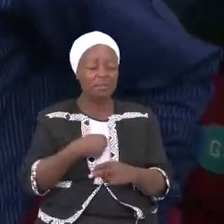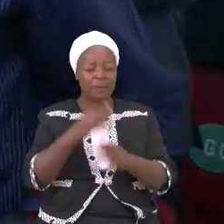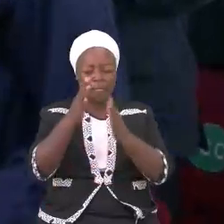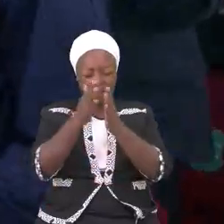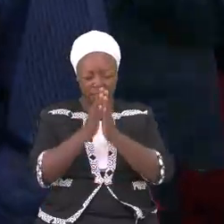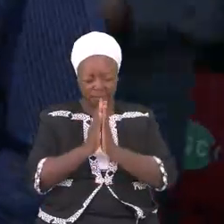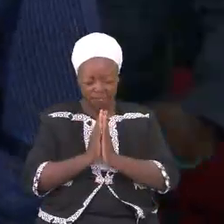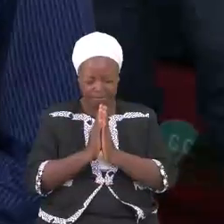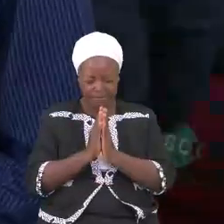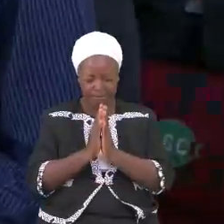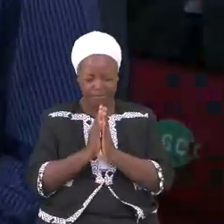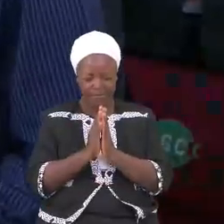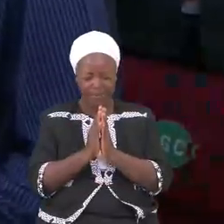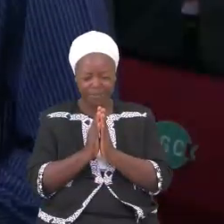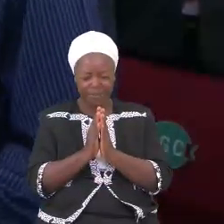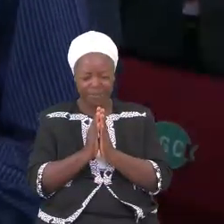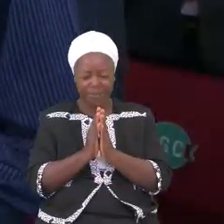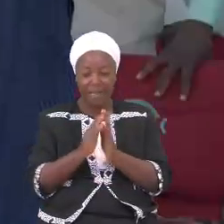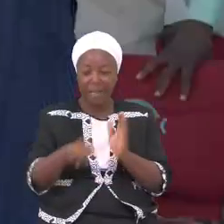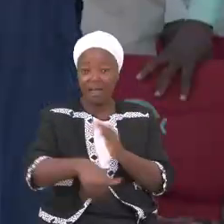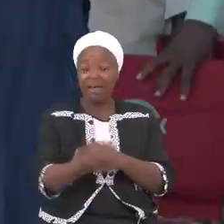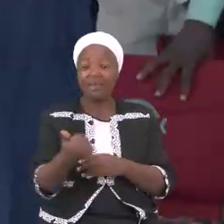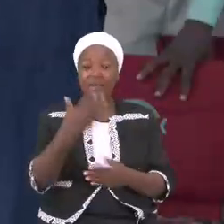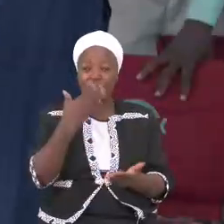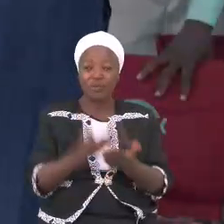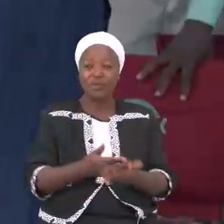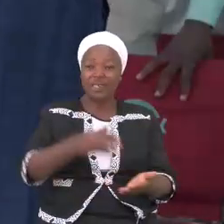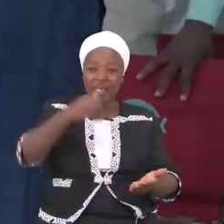Another good amen before you sit down.